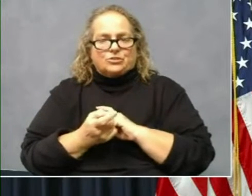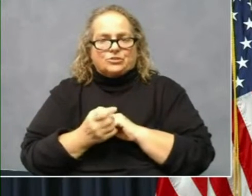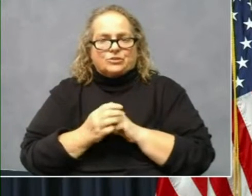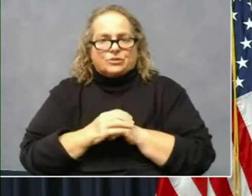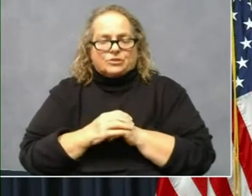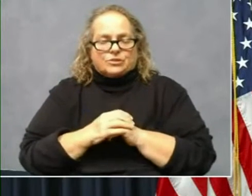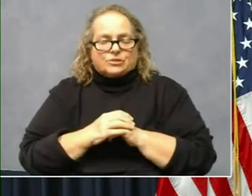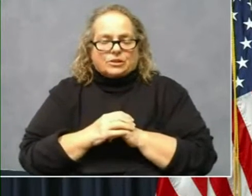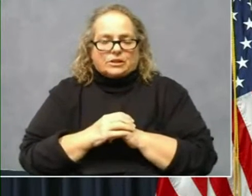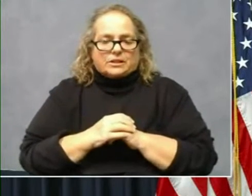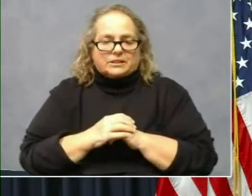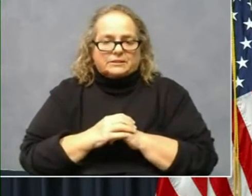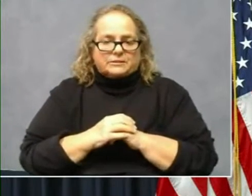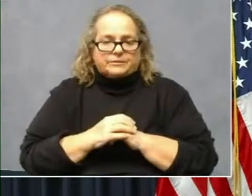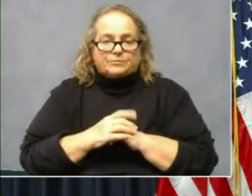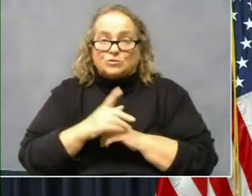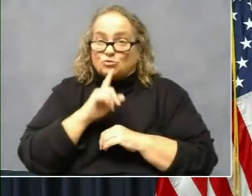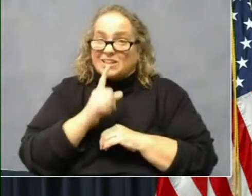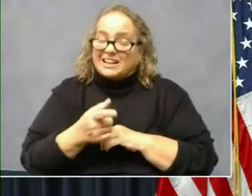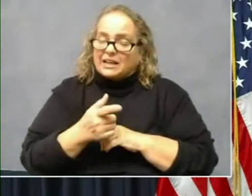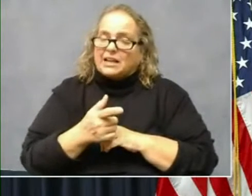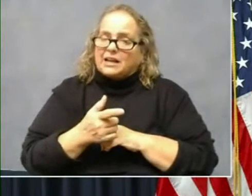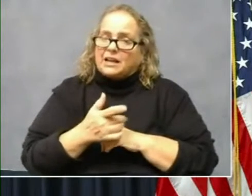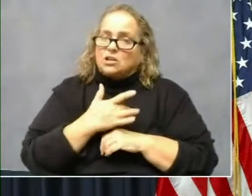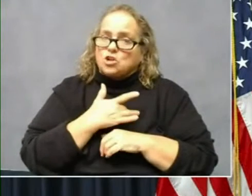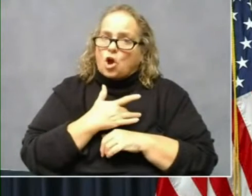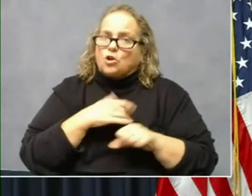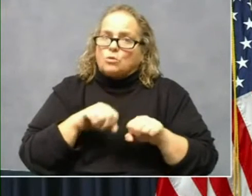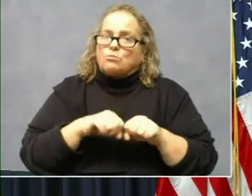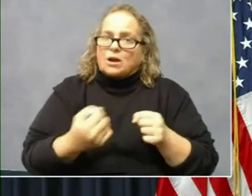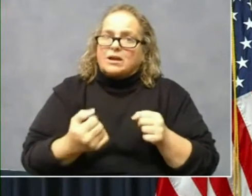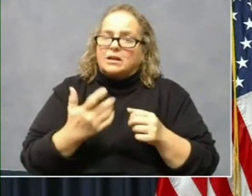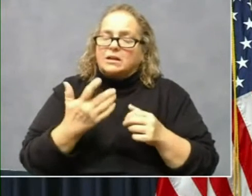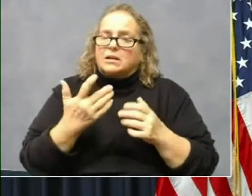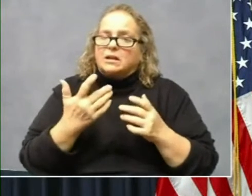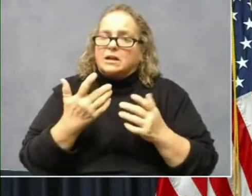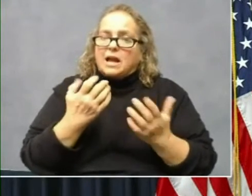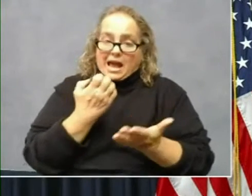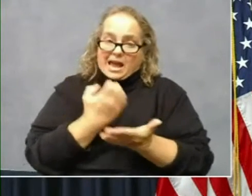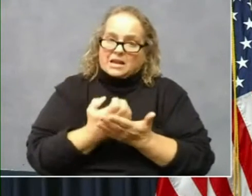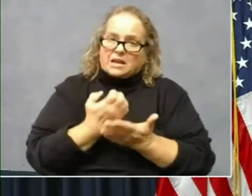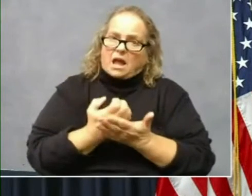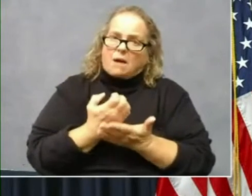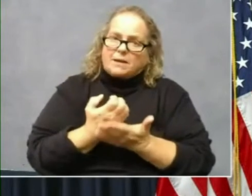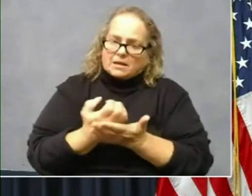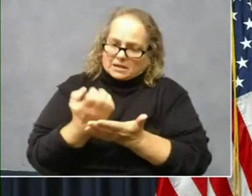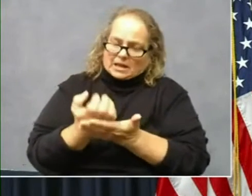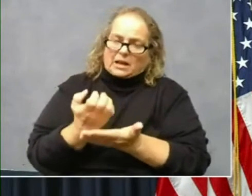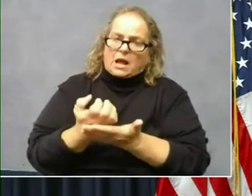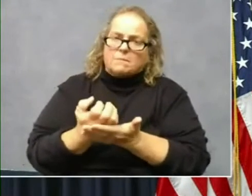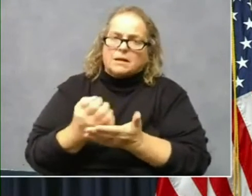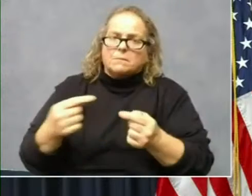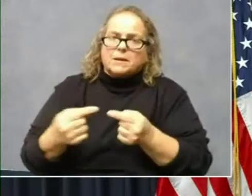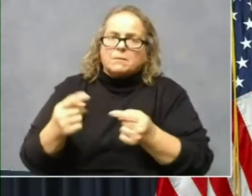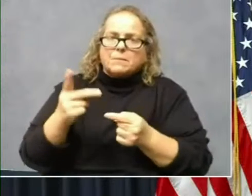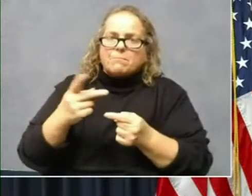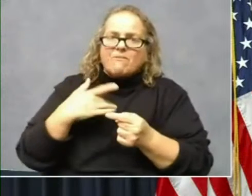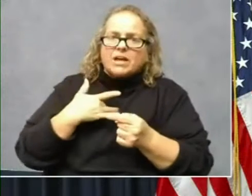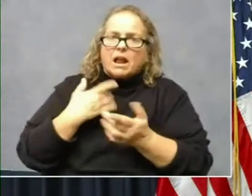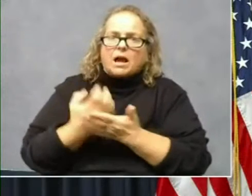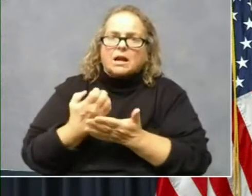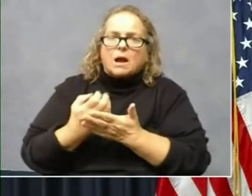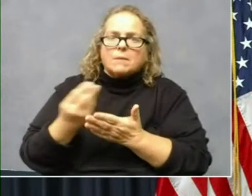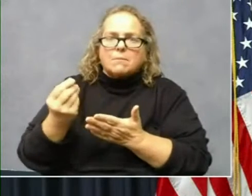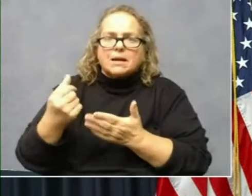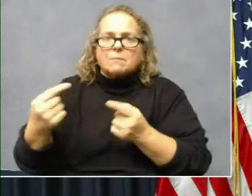given the pain that's out there, the economic pain, and certainly the pain and health and loss of life, that if we could all